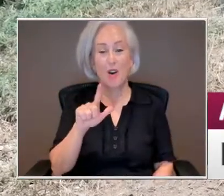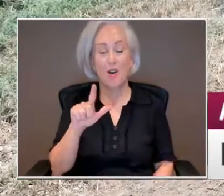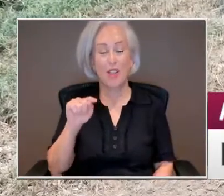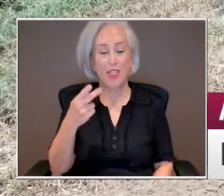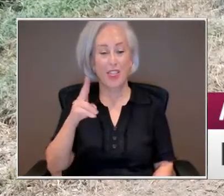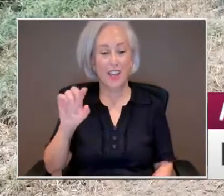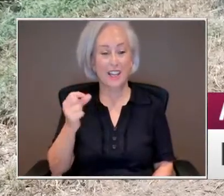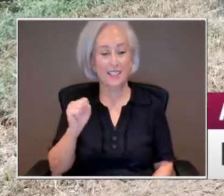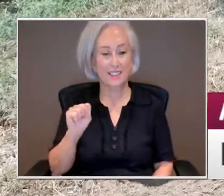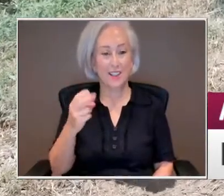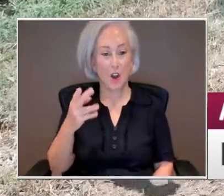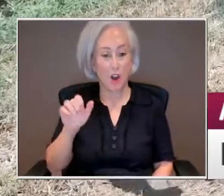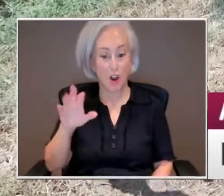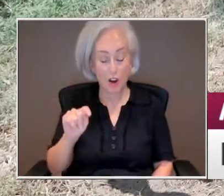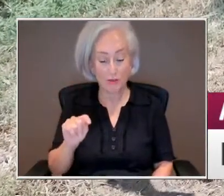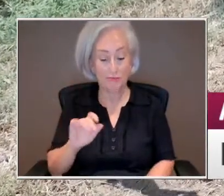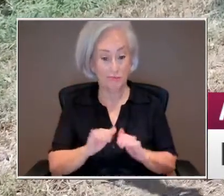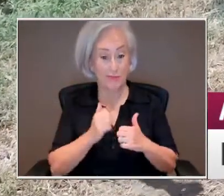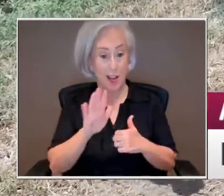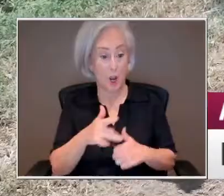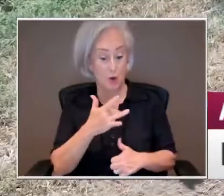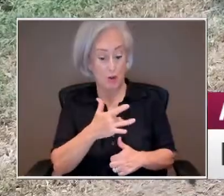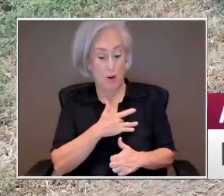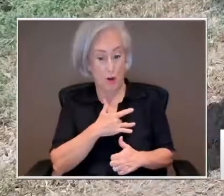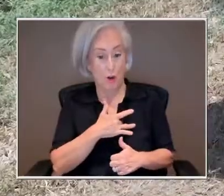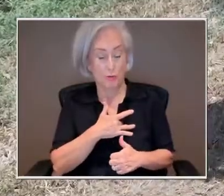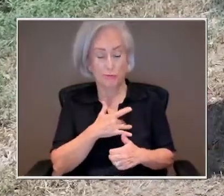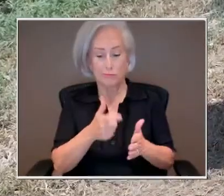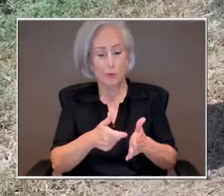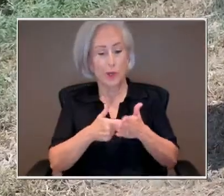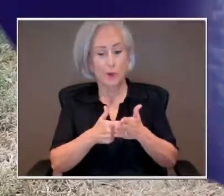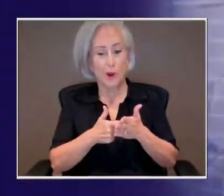forced her to slow down and get her rhythm back on track.